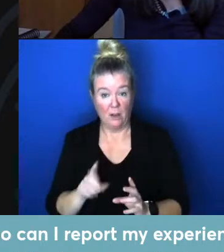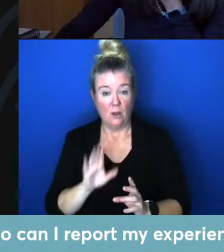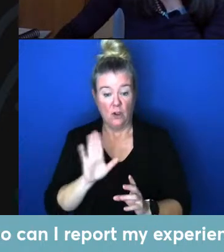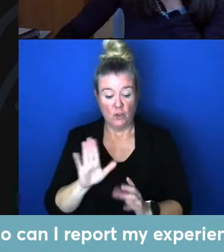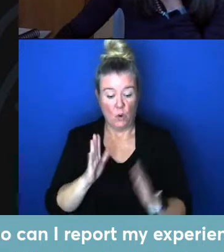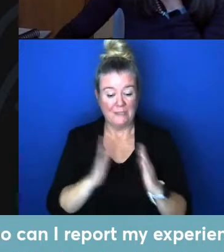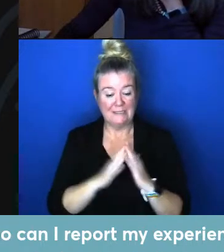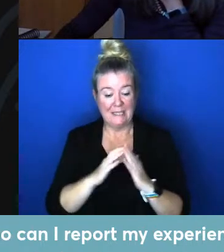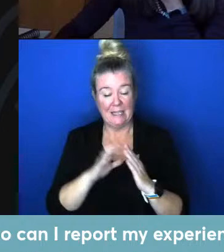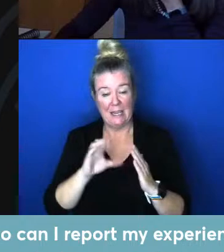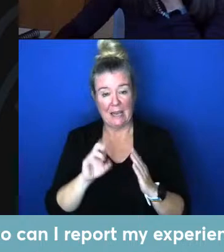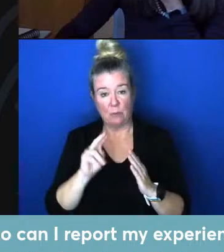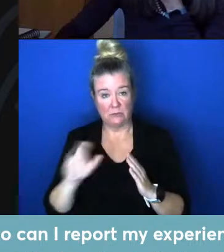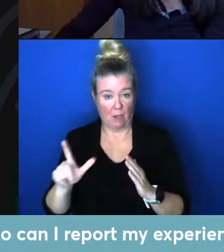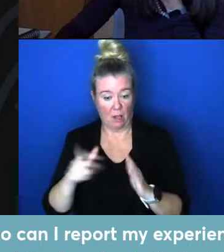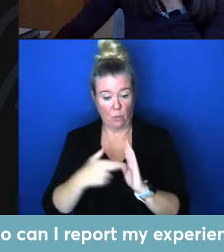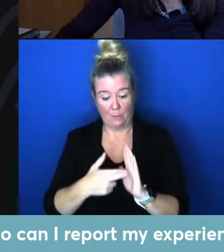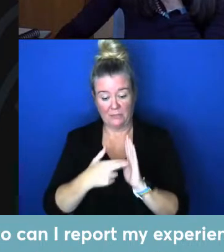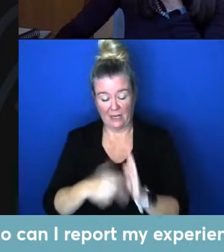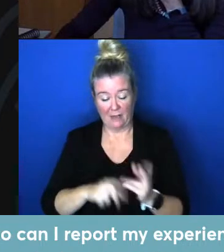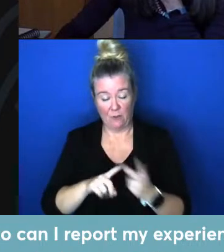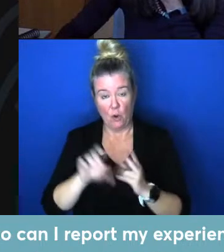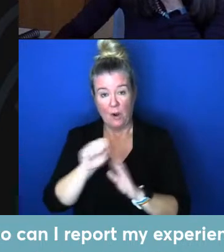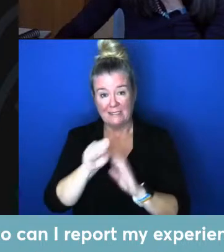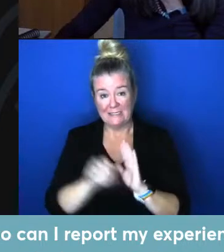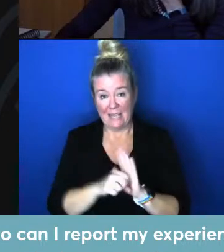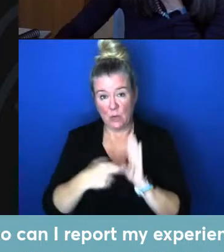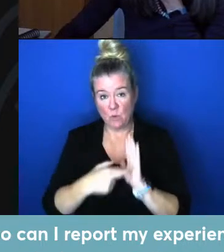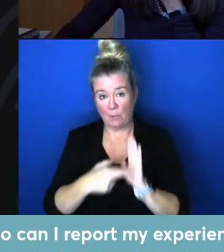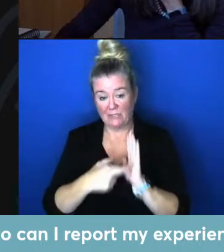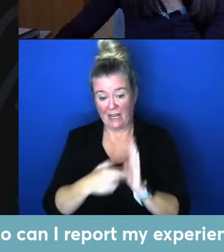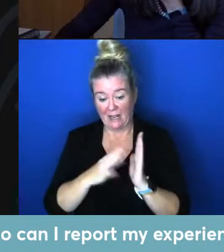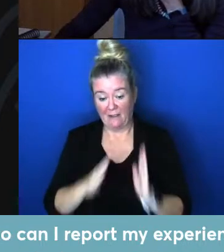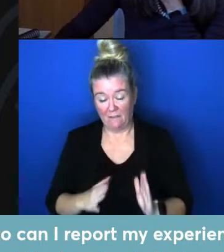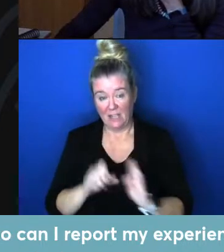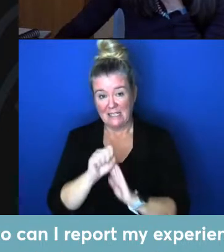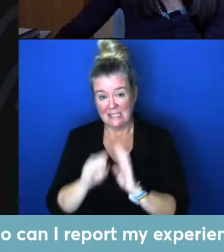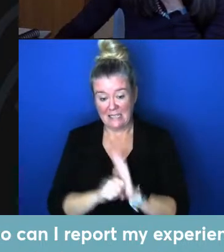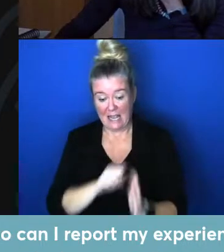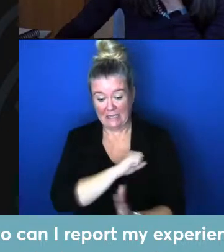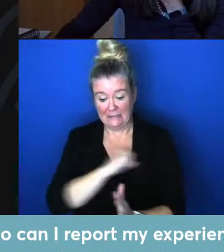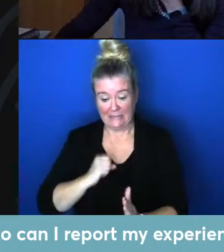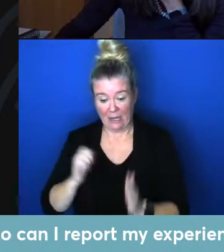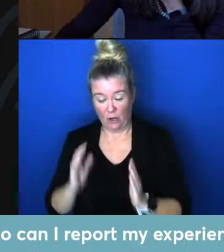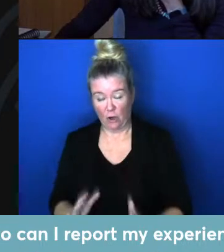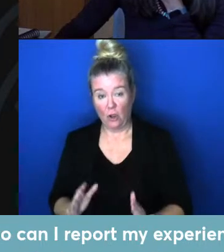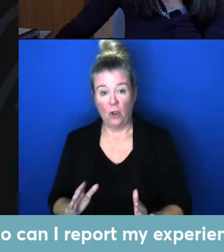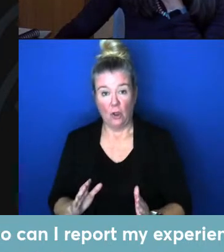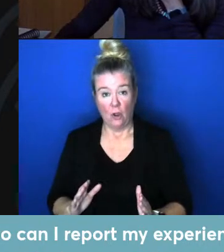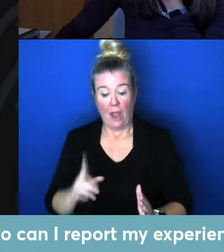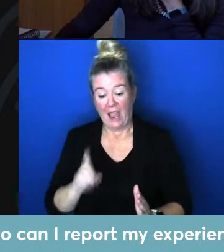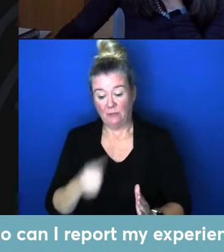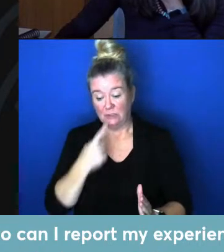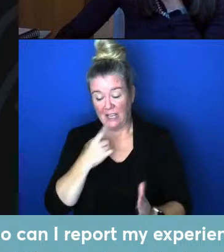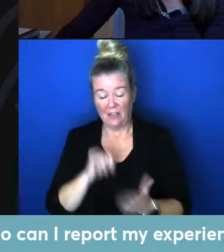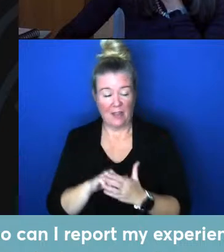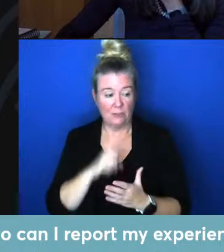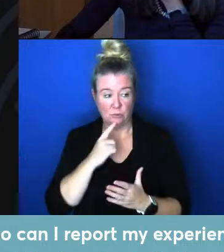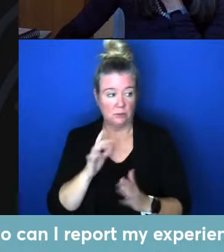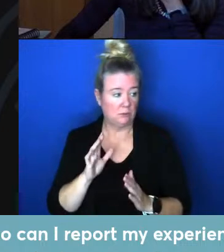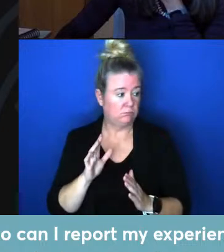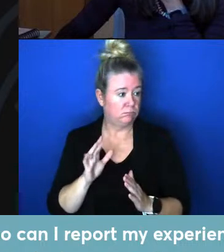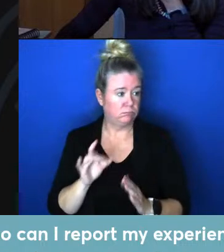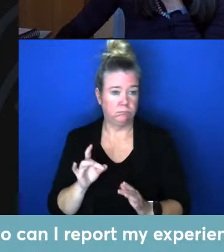city council representative, your state representative and state senator. I have to say, it's remarkable to